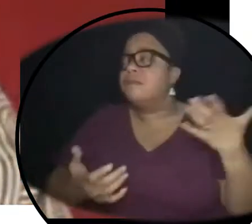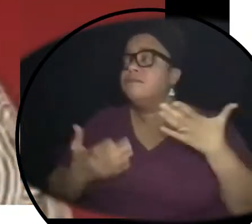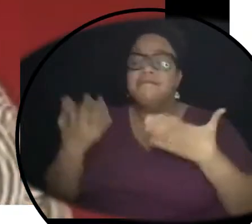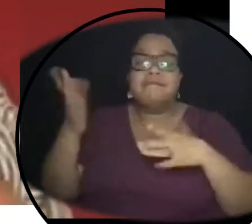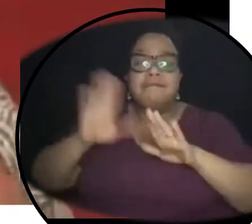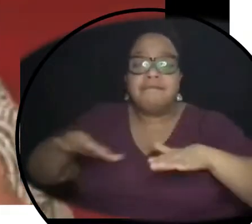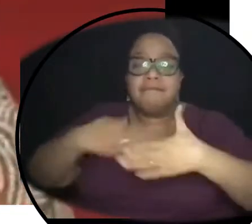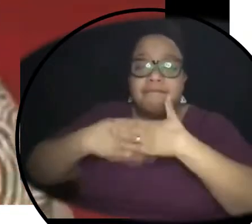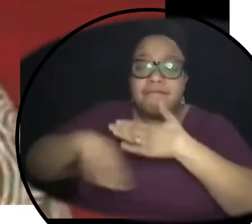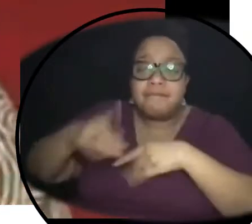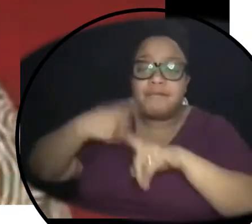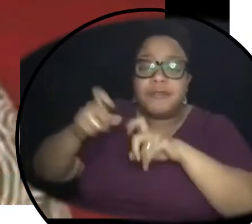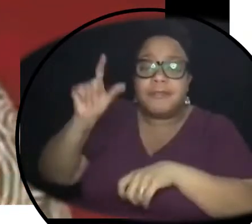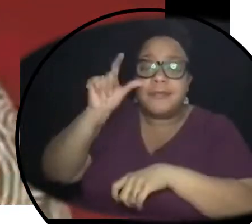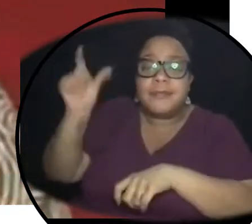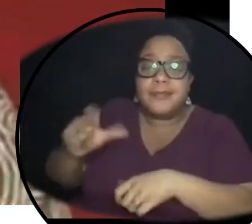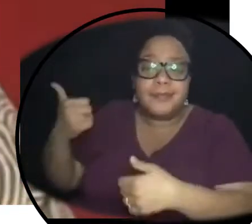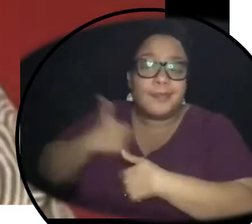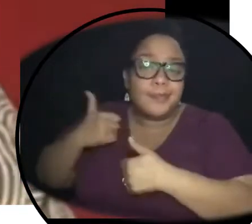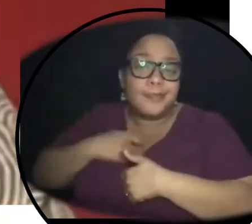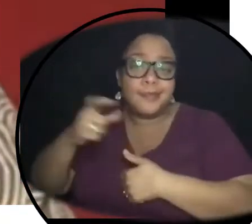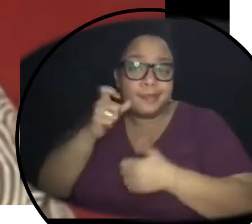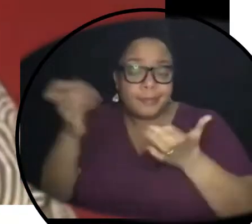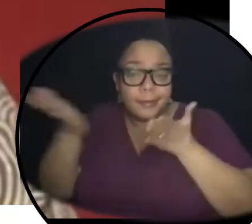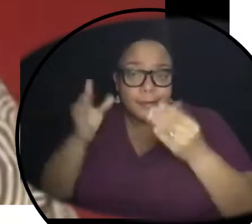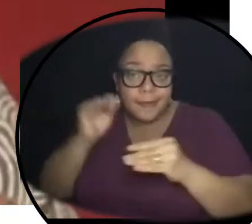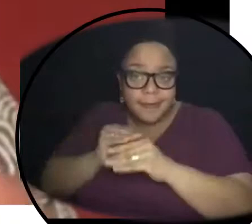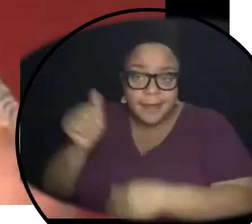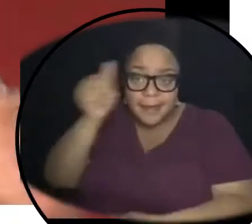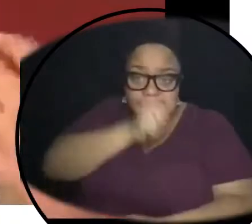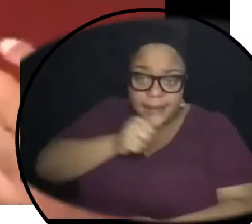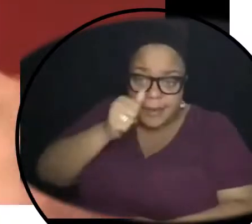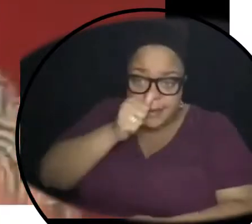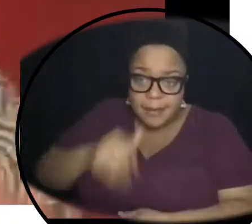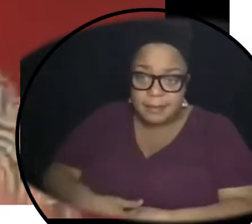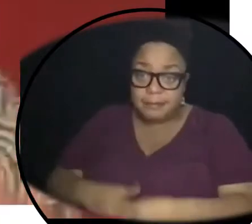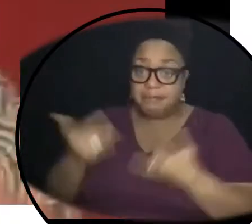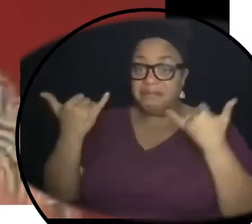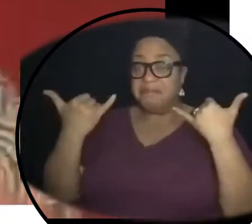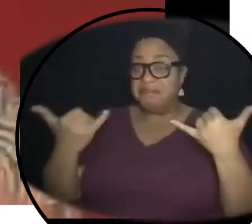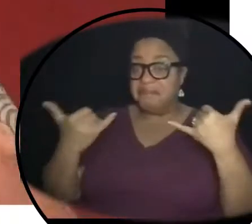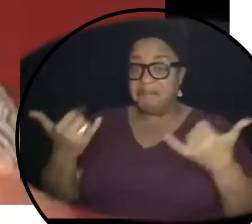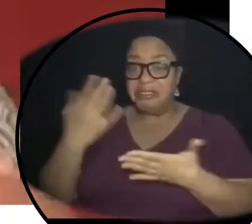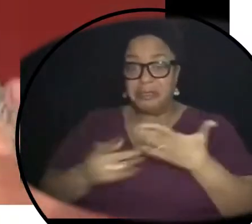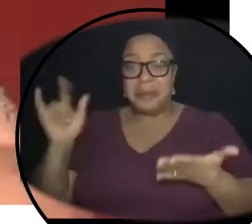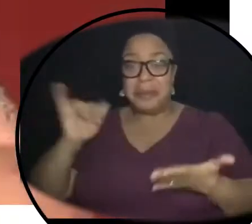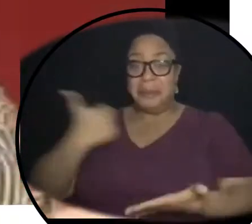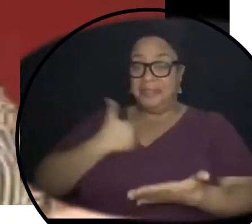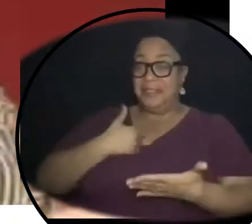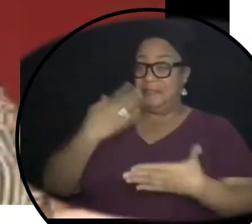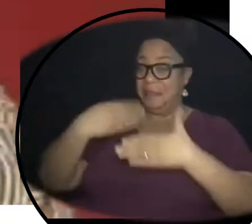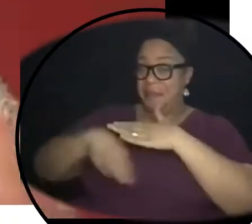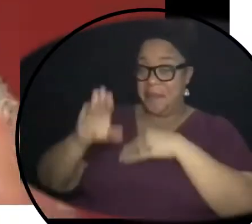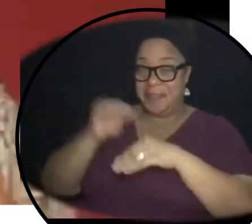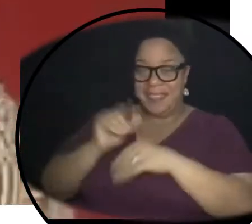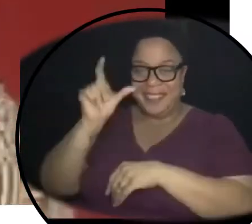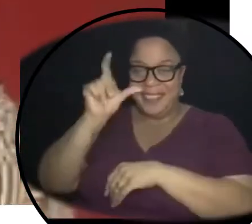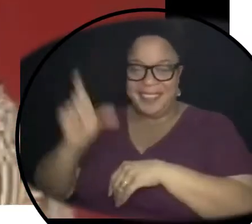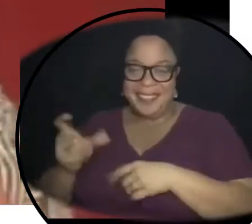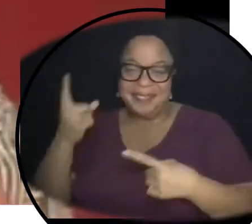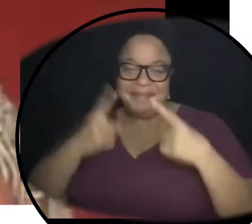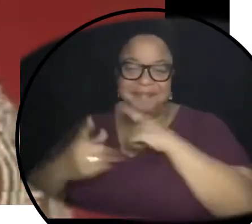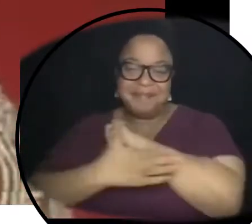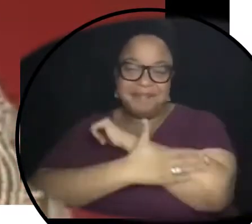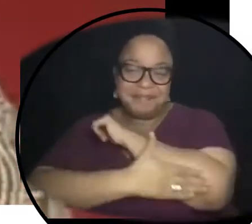foreign. So to be clear, this is a racist law. This reality is shared with many Italians of color, who, like